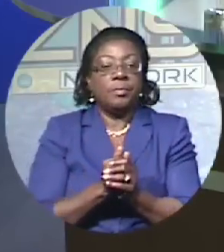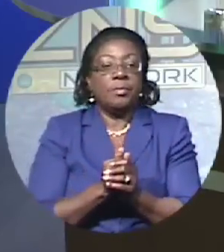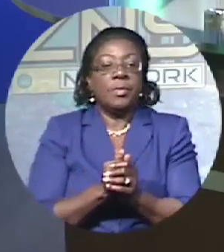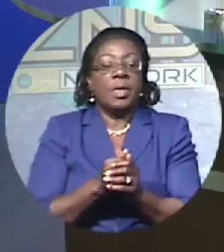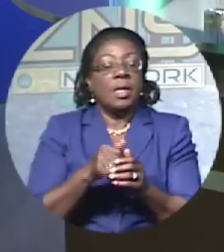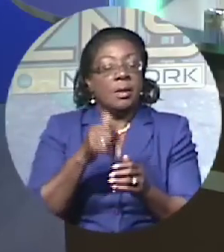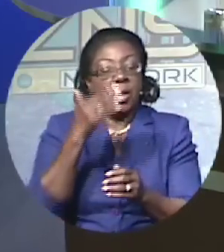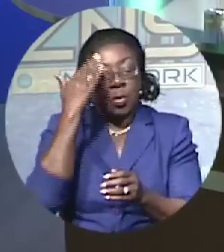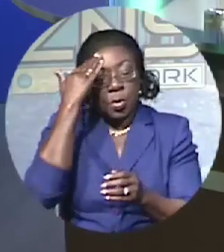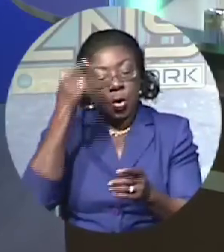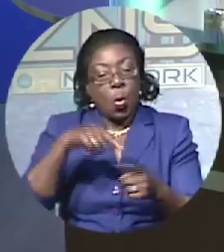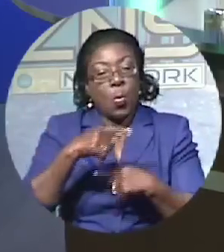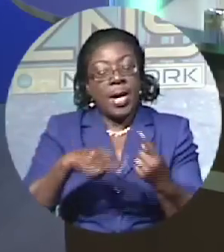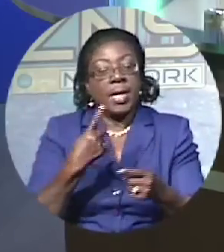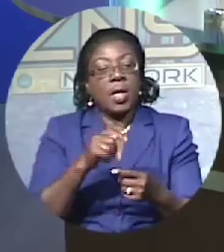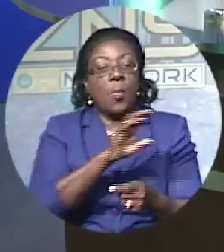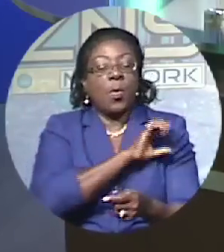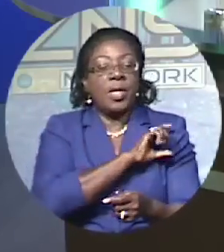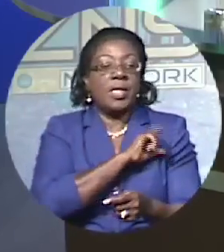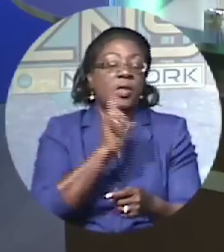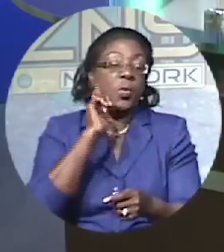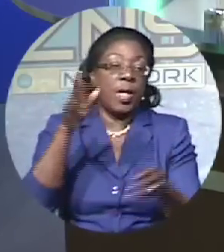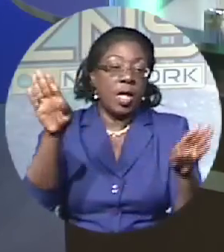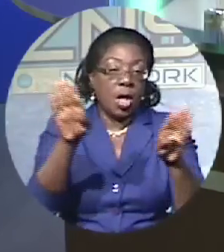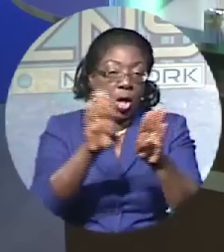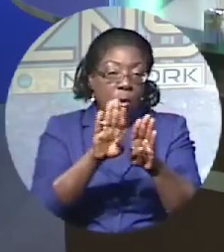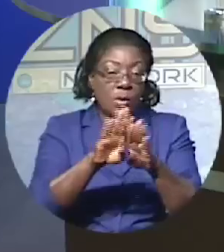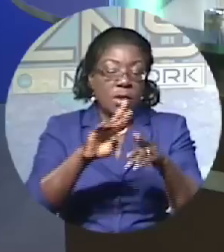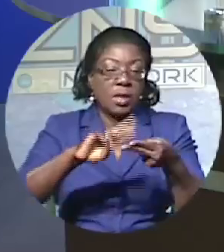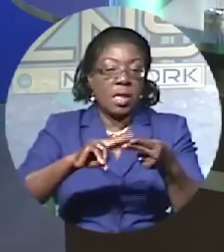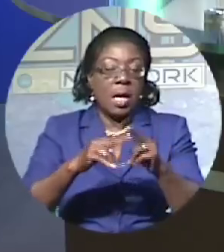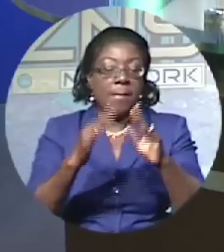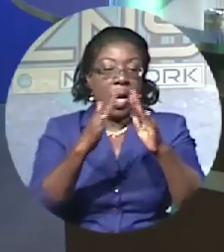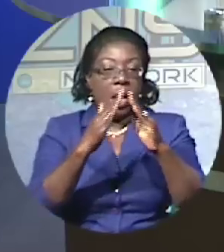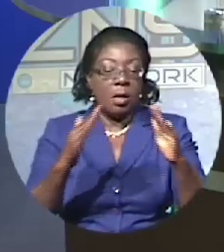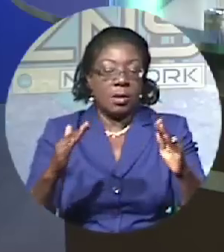when police will take action. A number of messages were